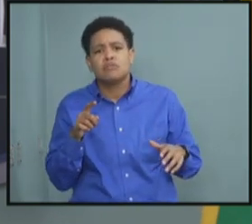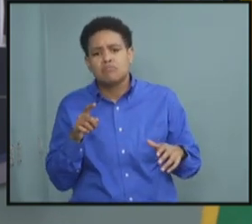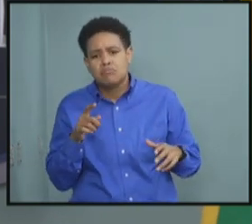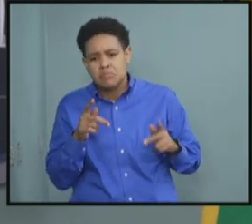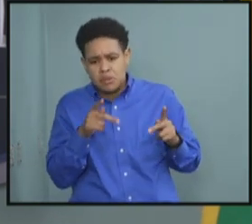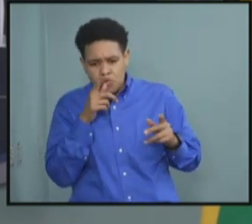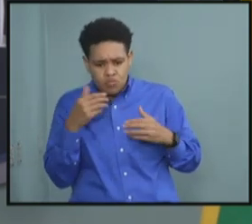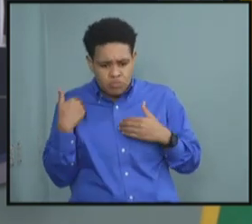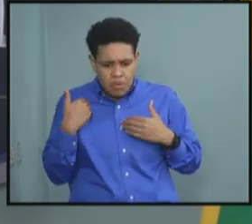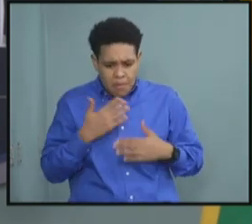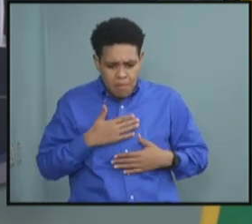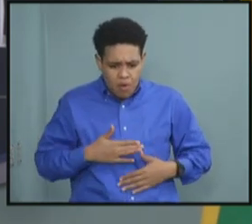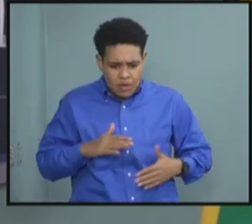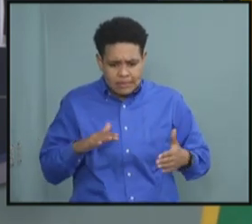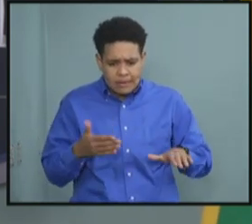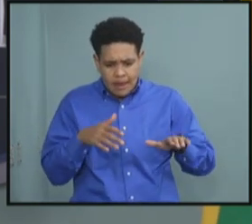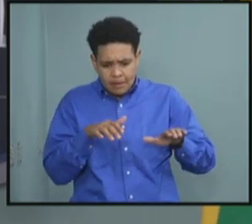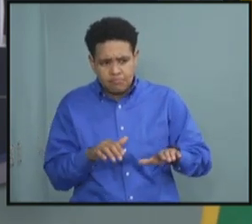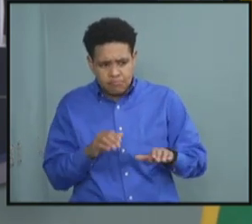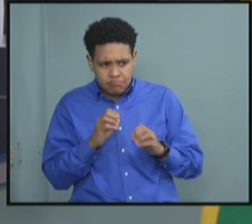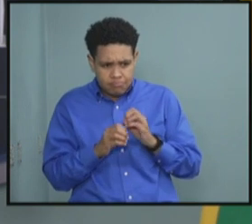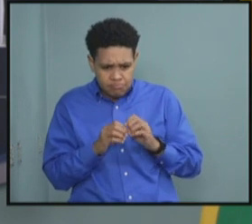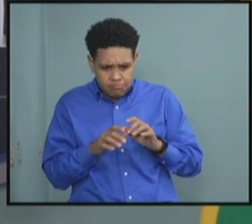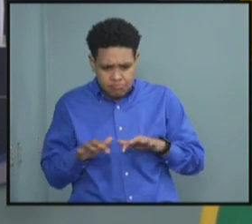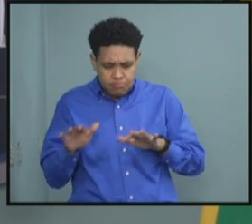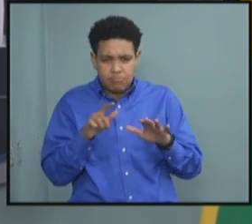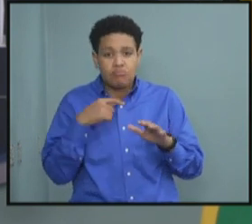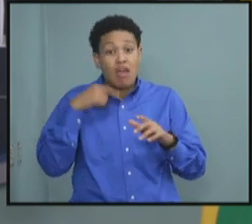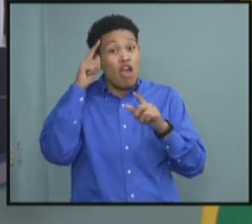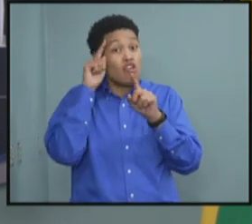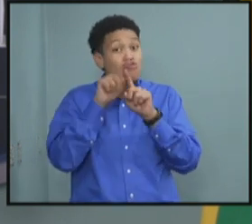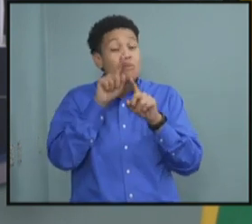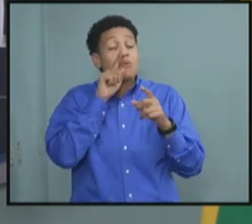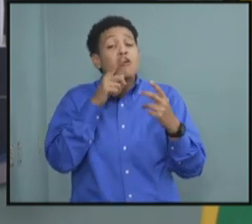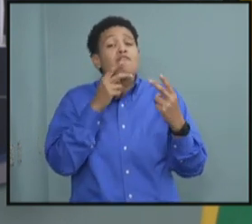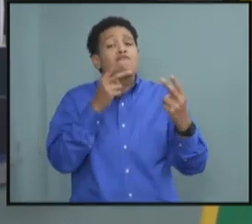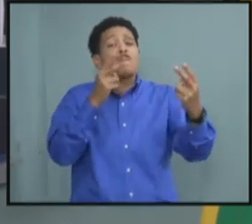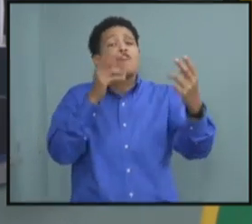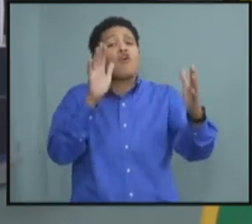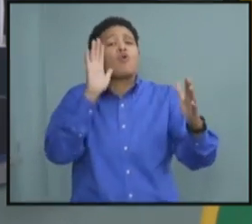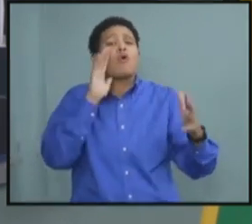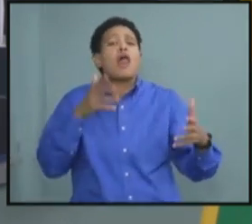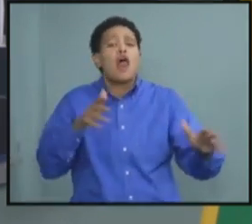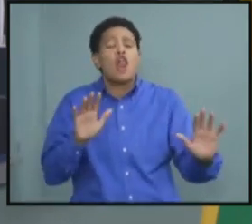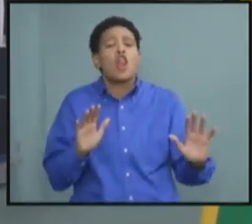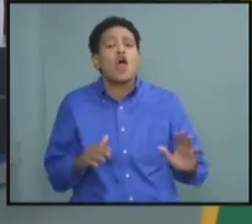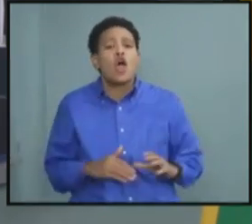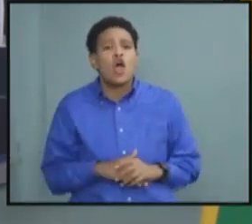an agreement that funerals would be allowed. They